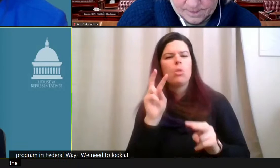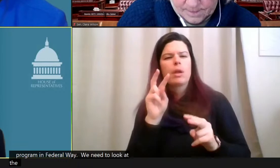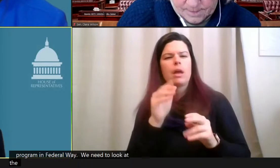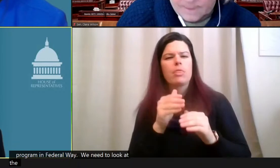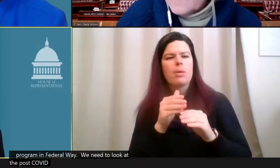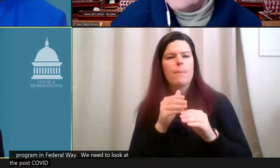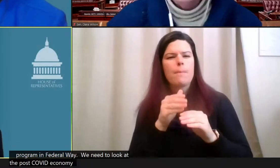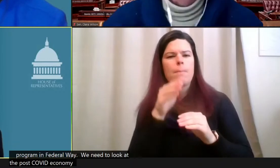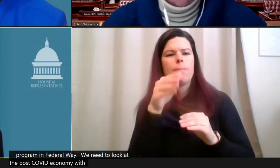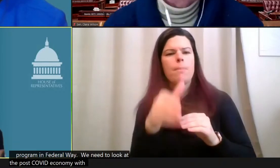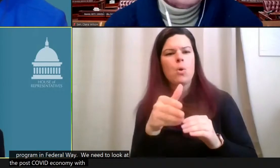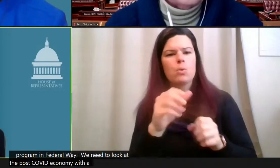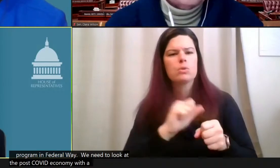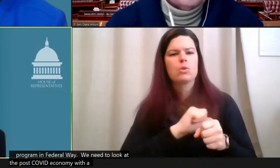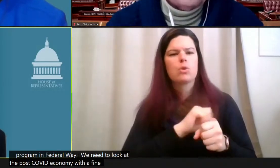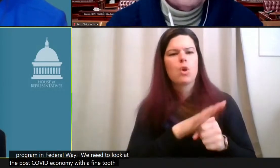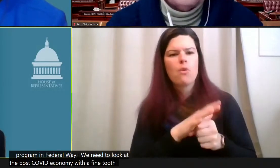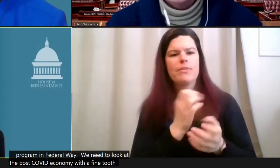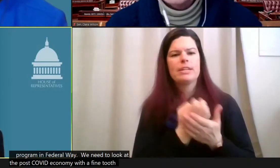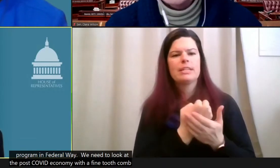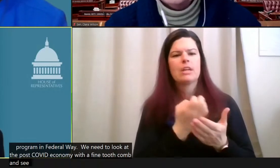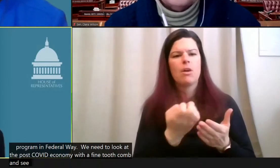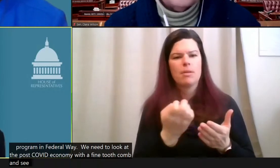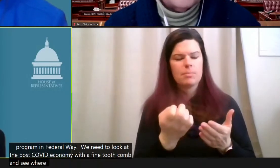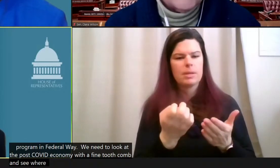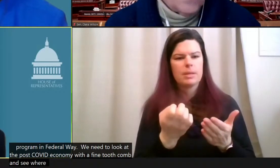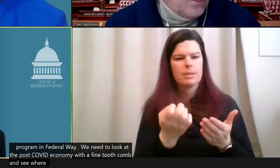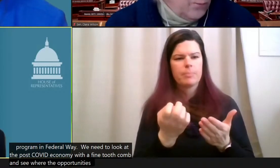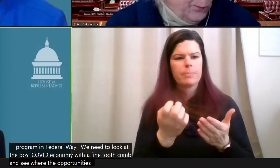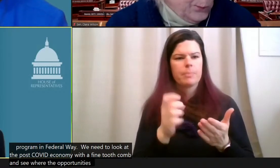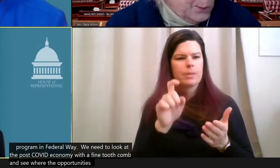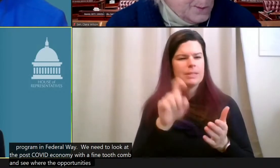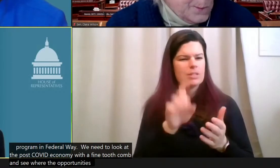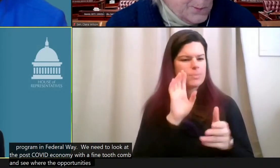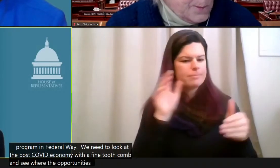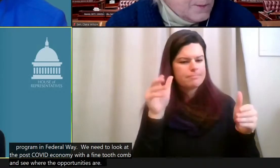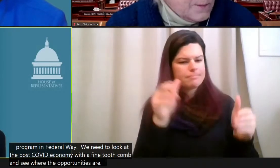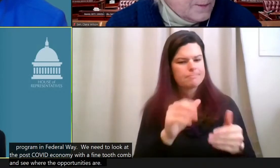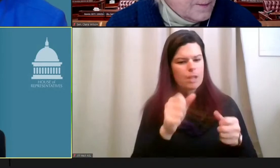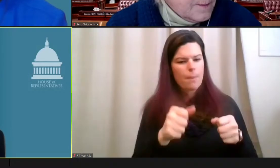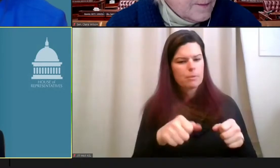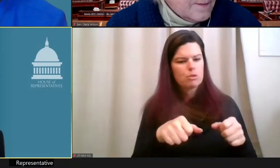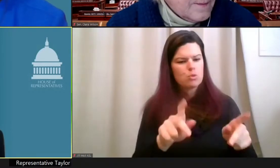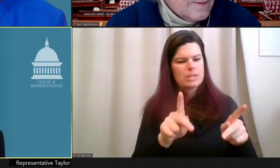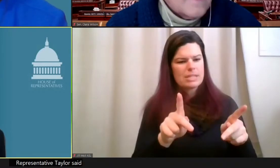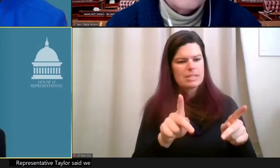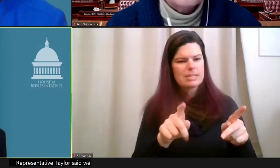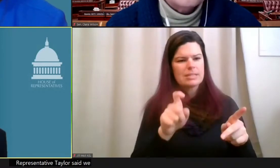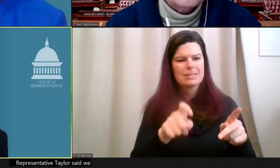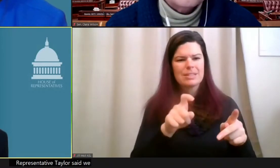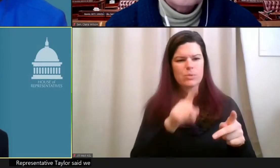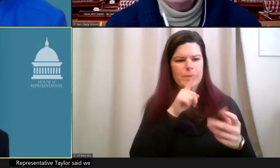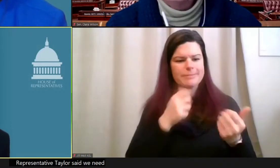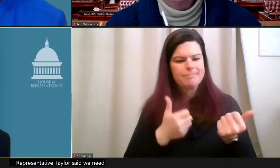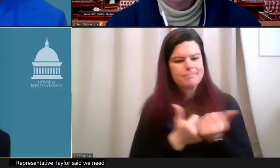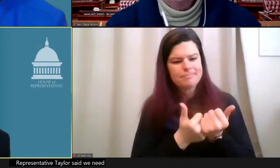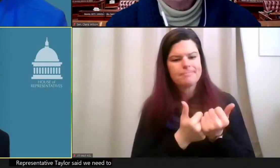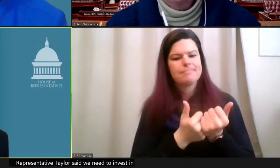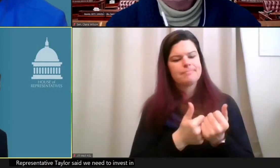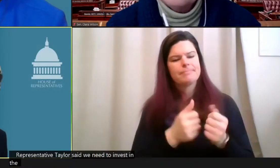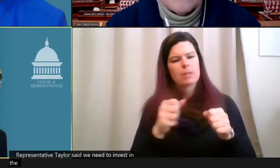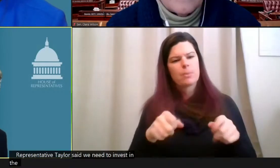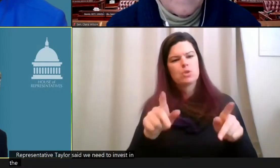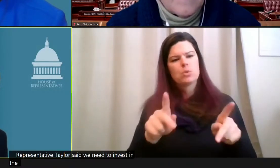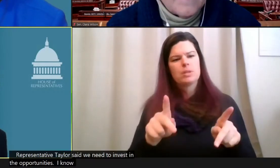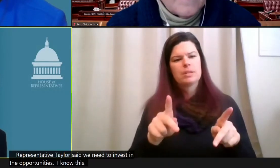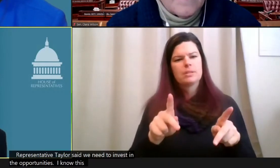the opportunities are. Like Representative Taylor said earlier, we have to be centered on opportunities and invest in those opportunities. And I know this question may come later, but